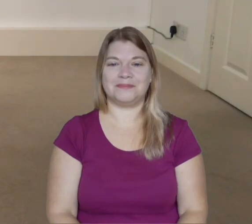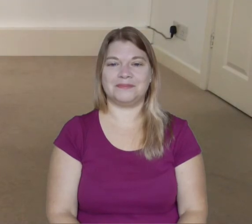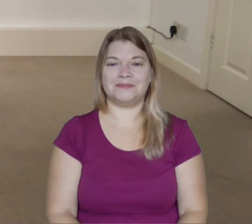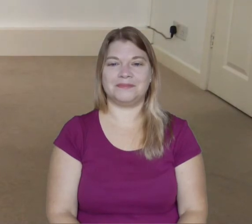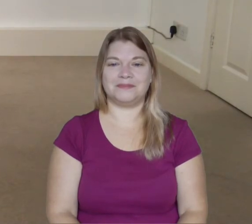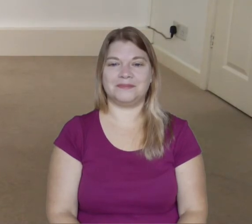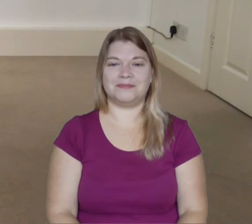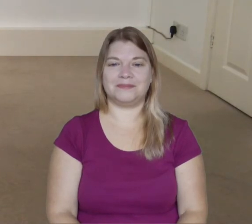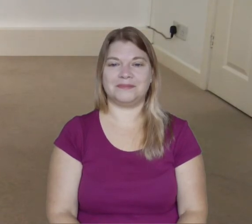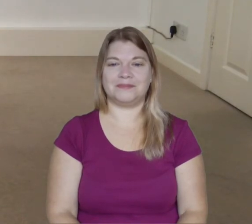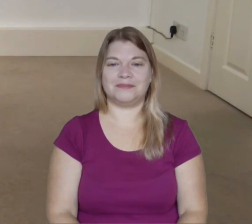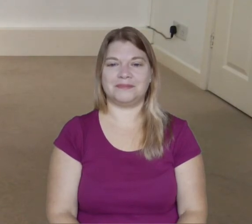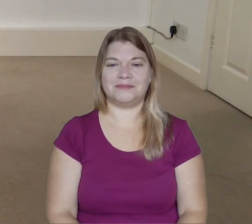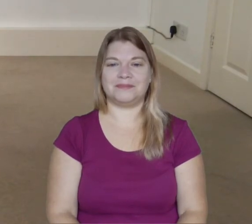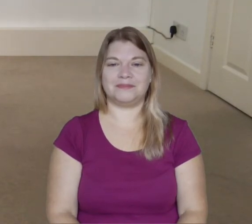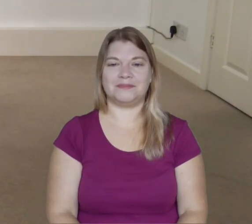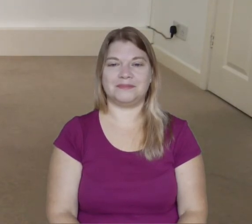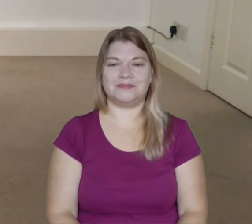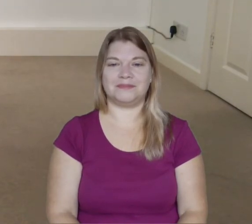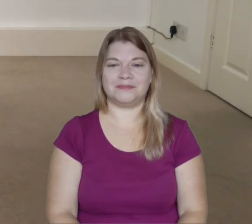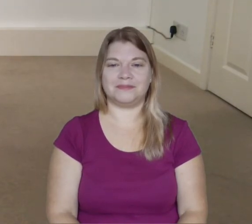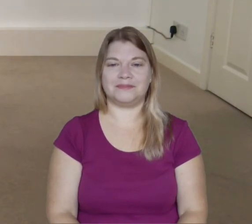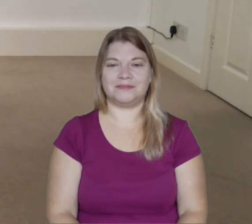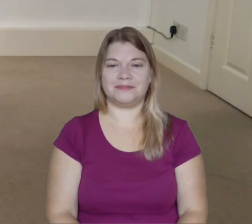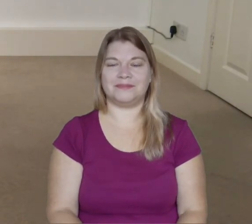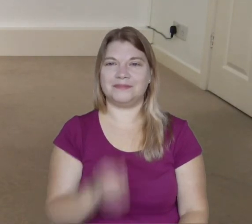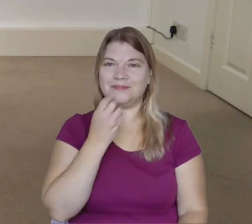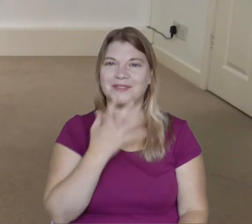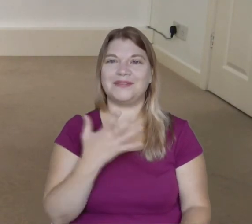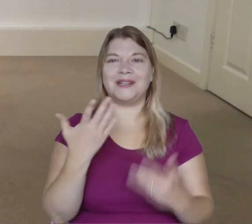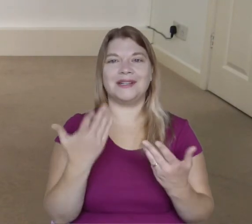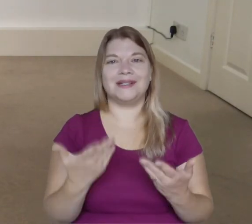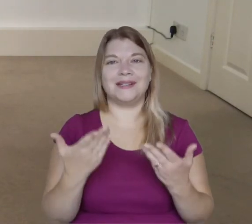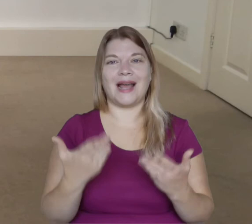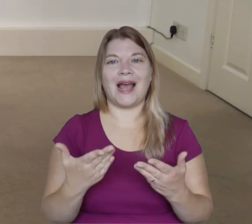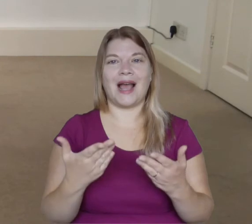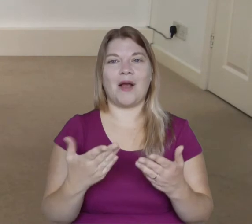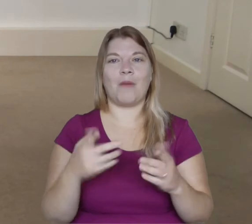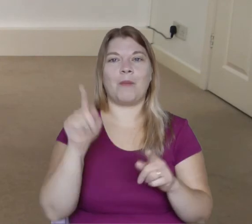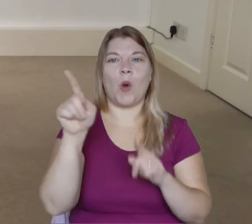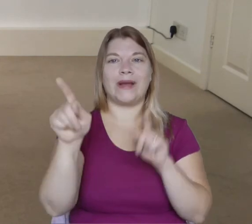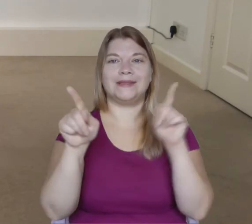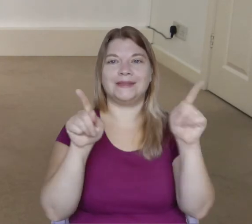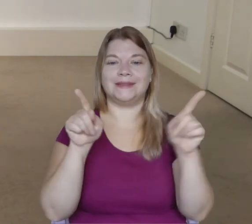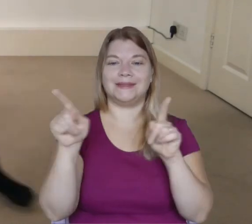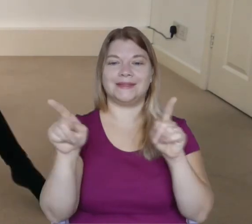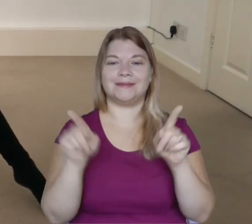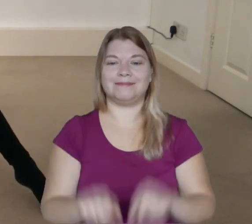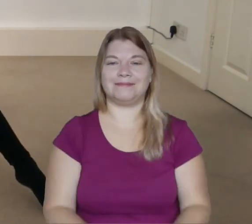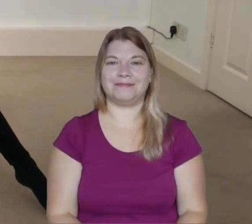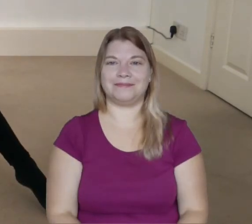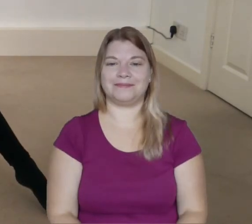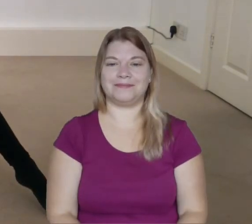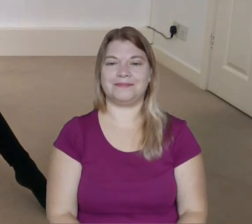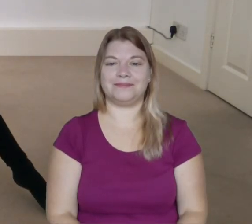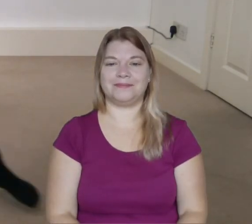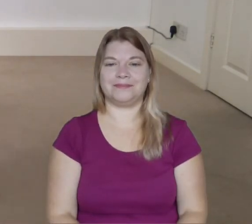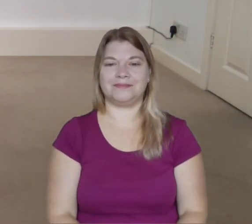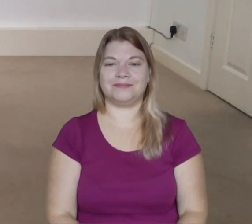and then the other, stretching and bending your arms. Lovely. Now we're going to go into points.